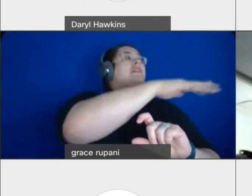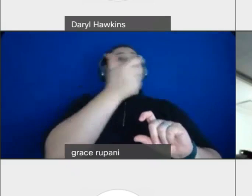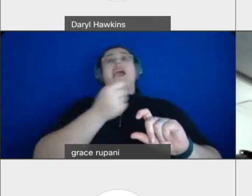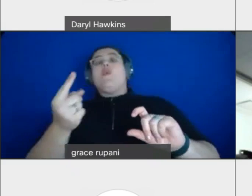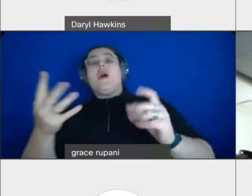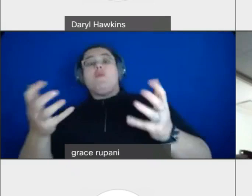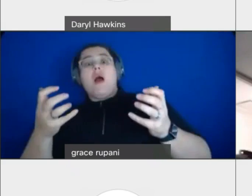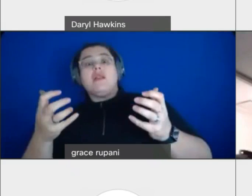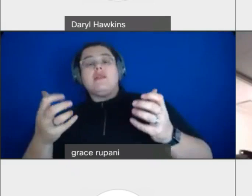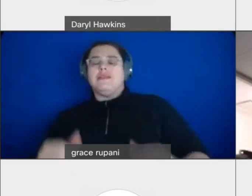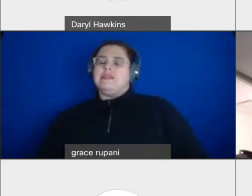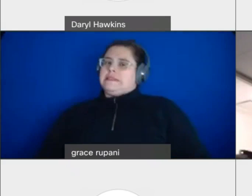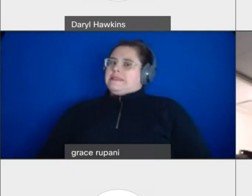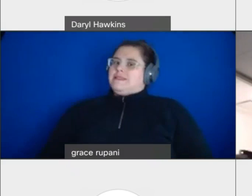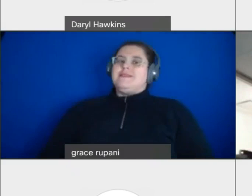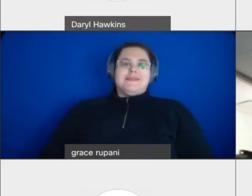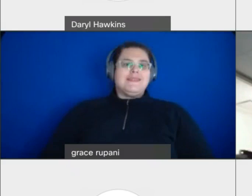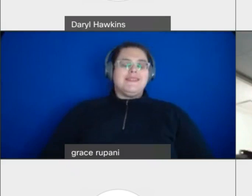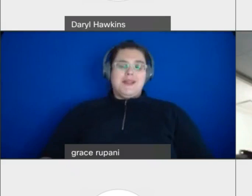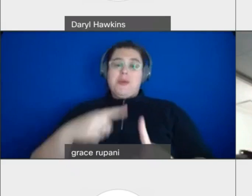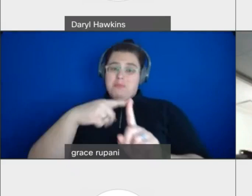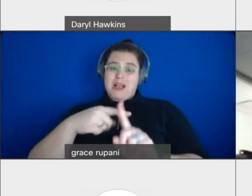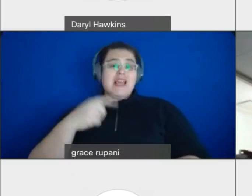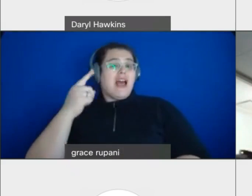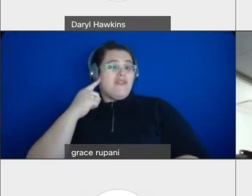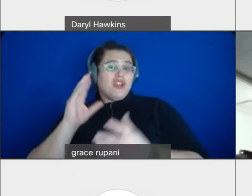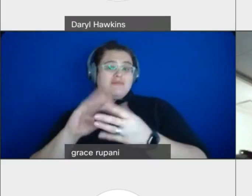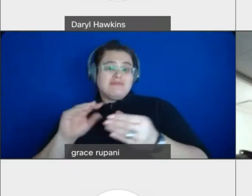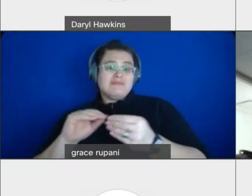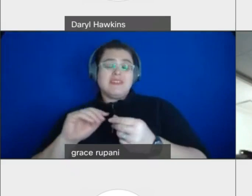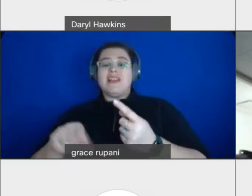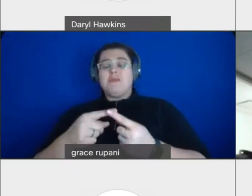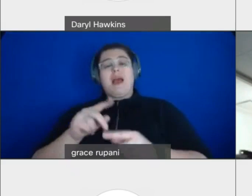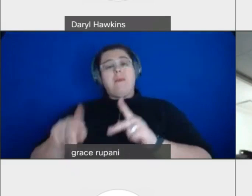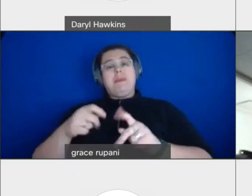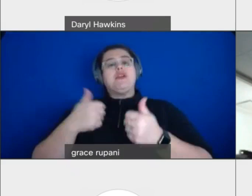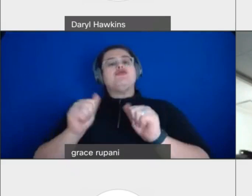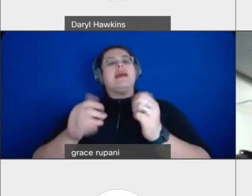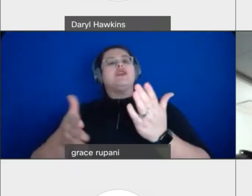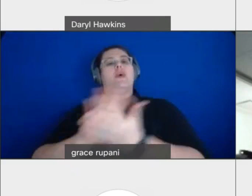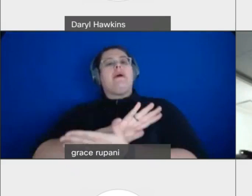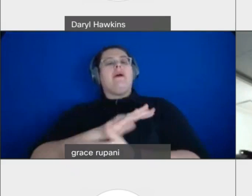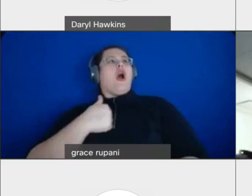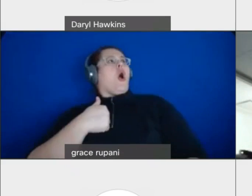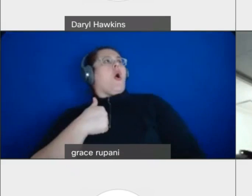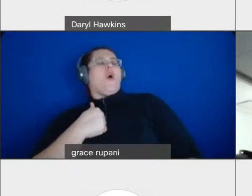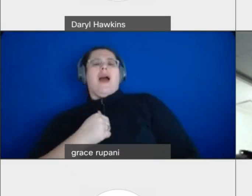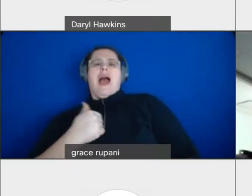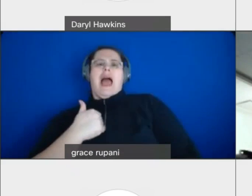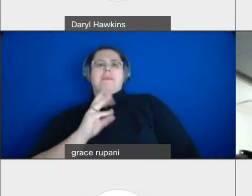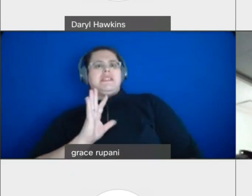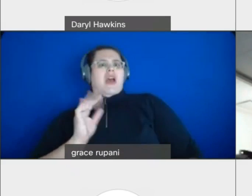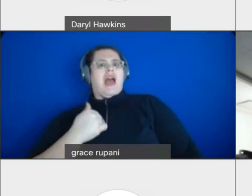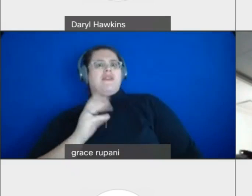misrepresenting themselves as people who are already able to get the vaccine. So we'll keep working. We definitely want